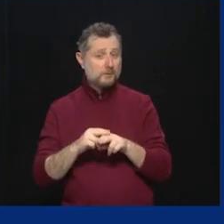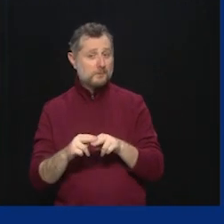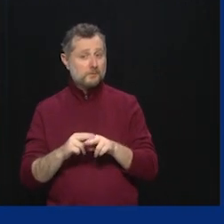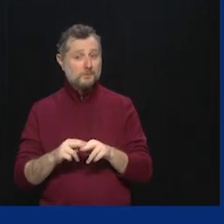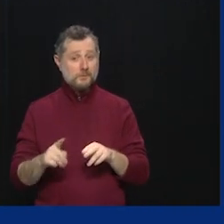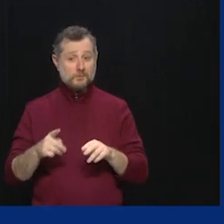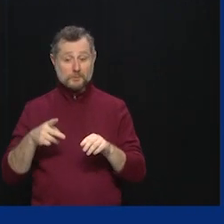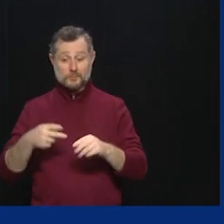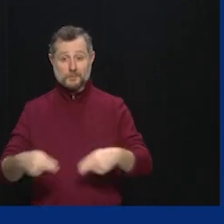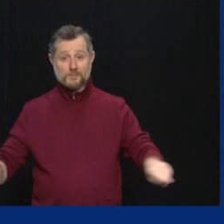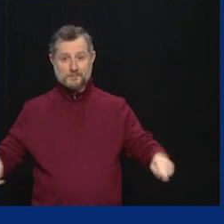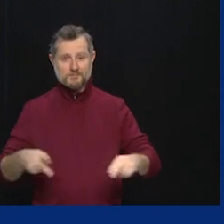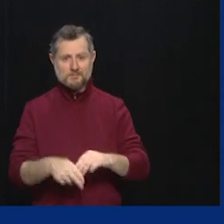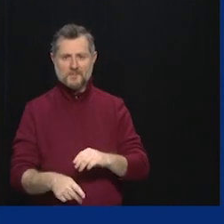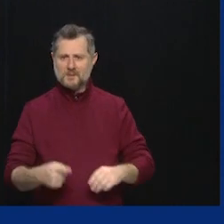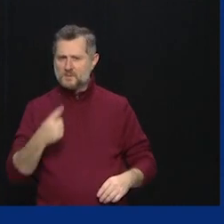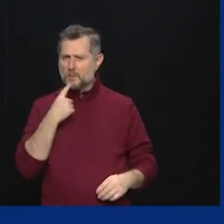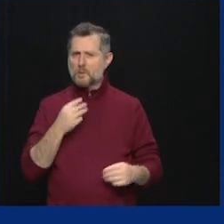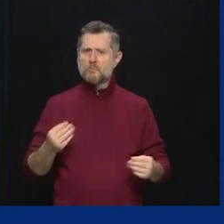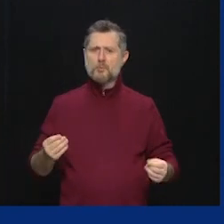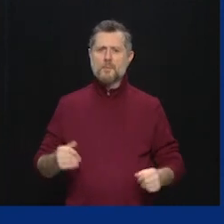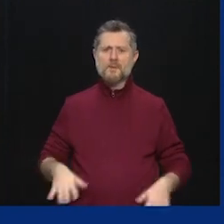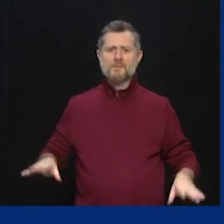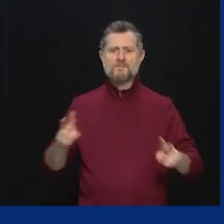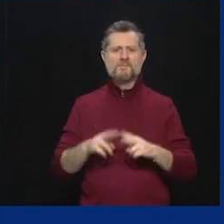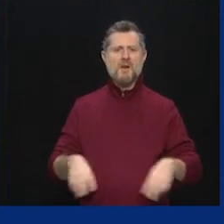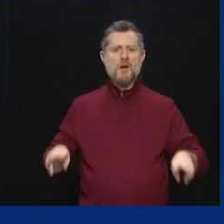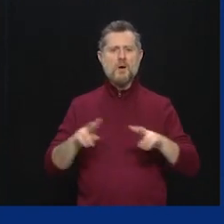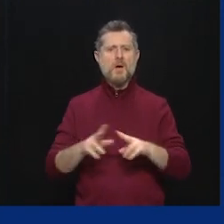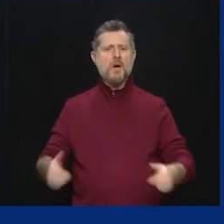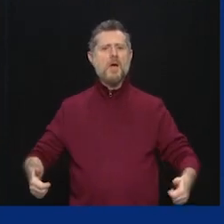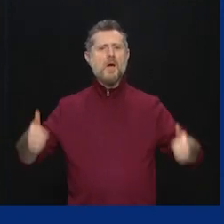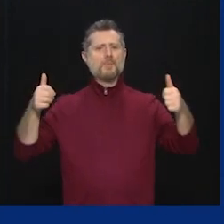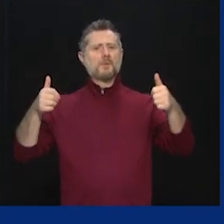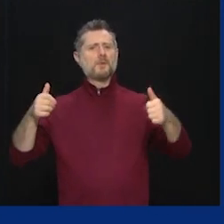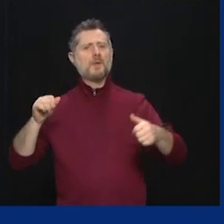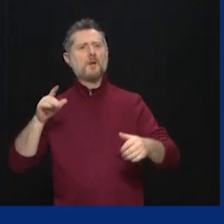up. Everybody wins. That's so important for the community.